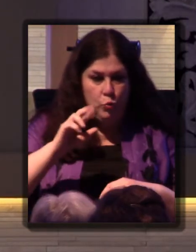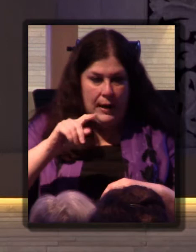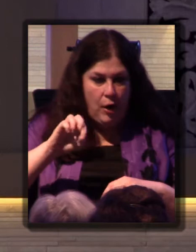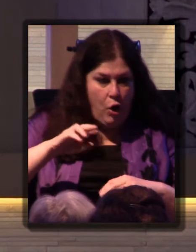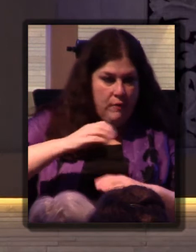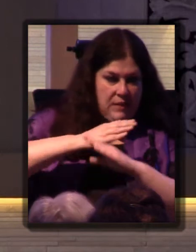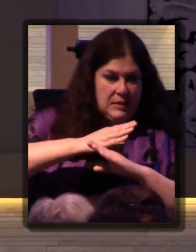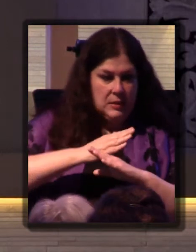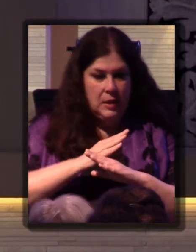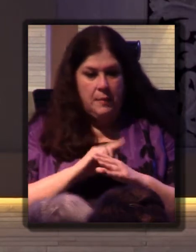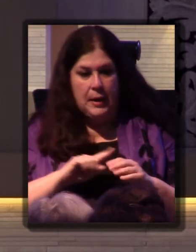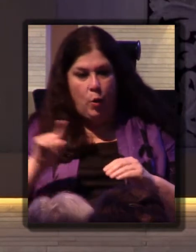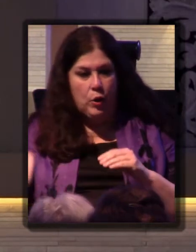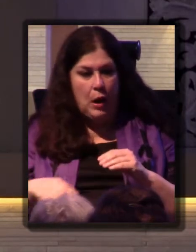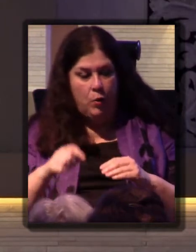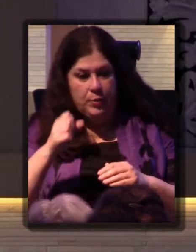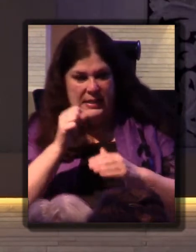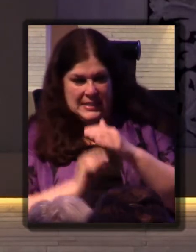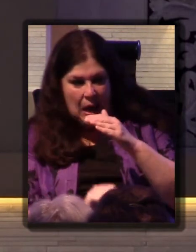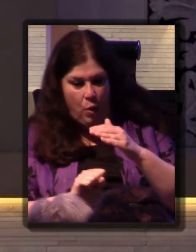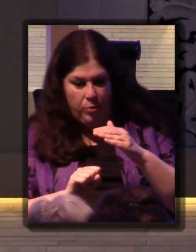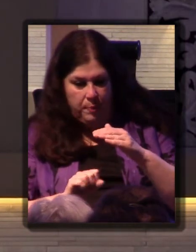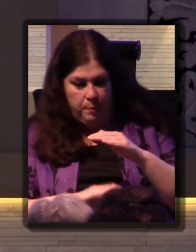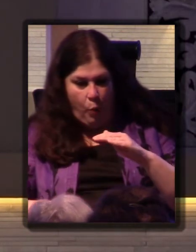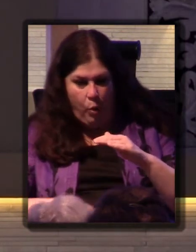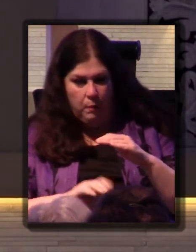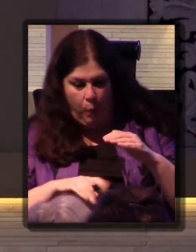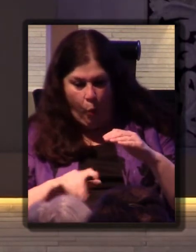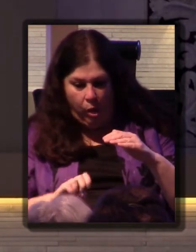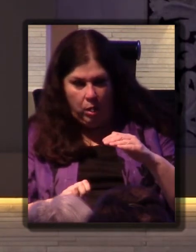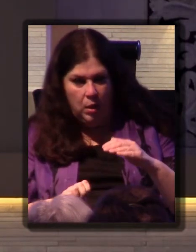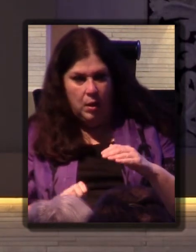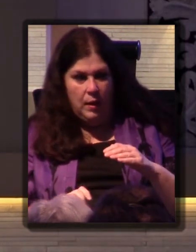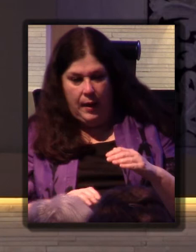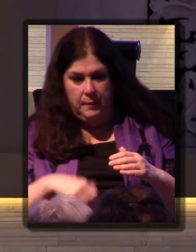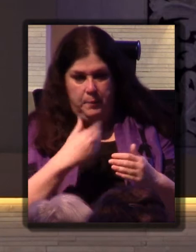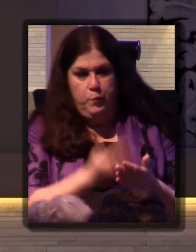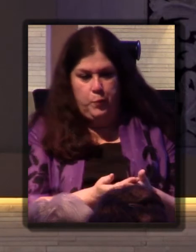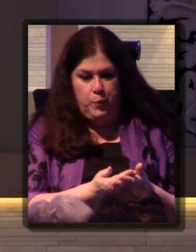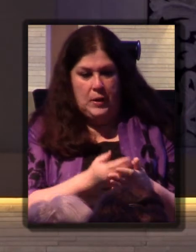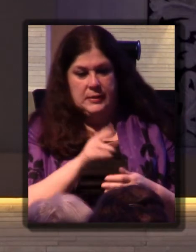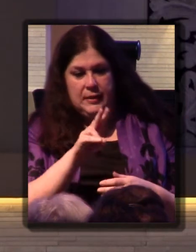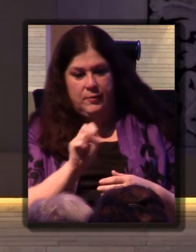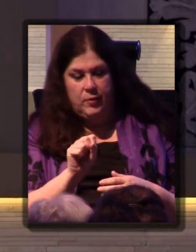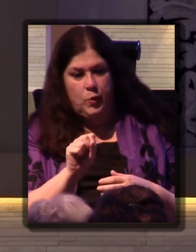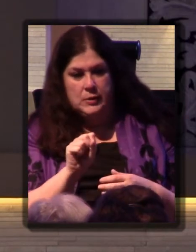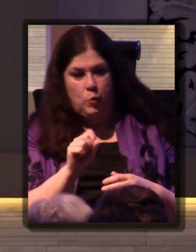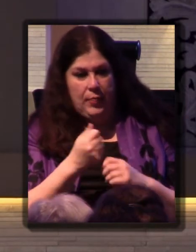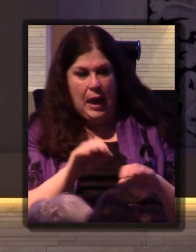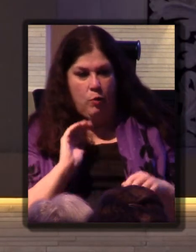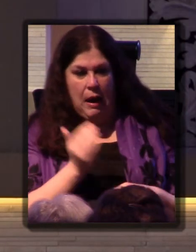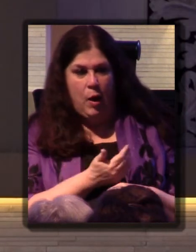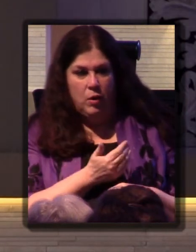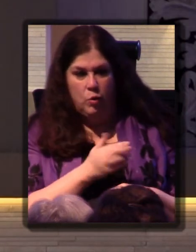defenses by going all the way around the South Pole and penetrating the United States without being picked up by any